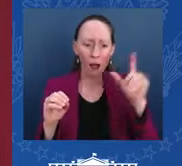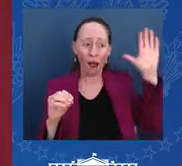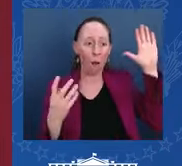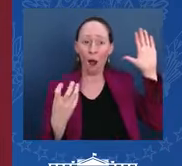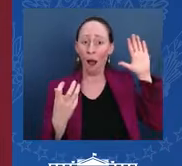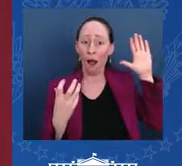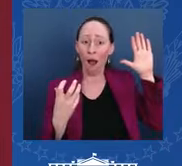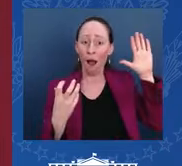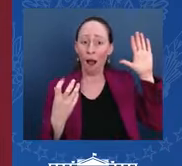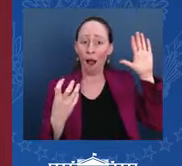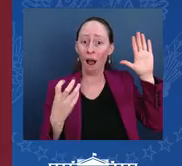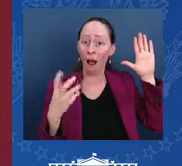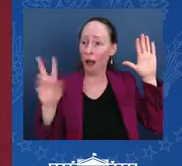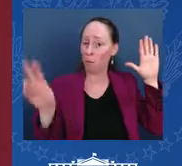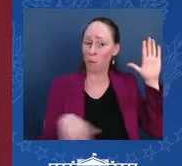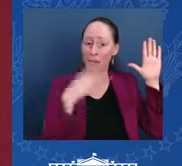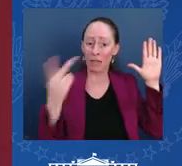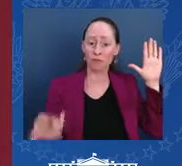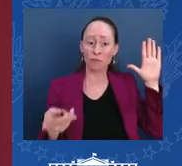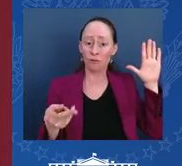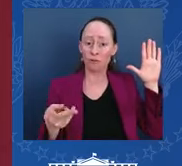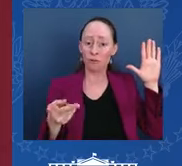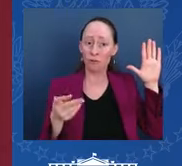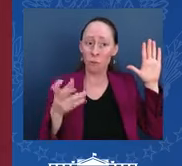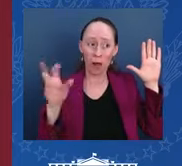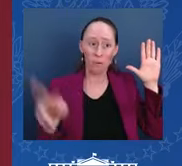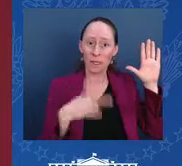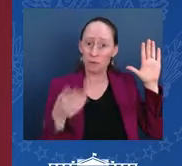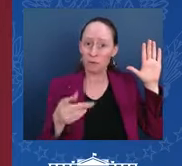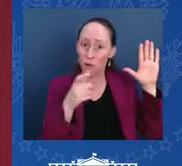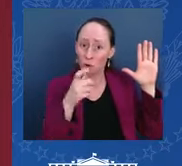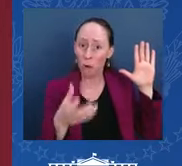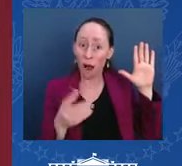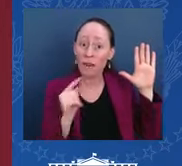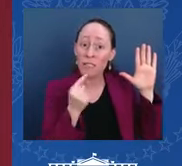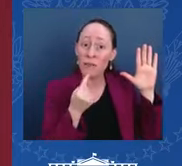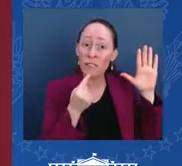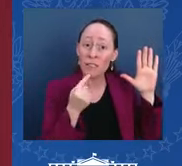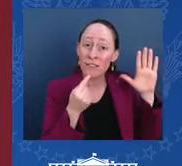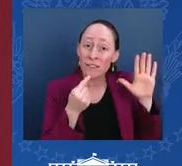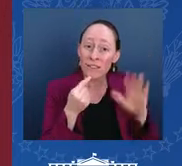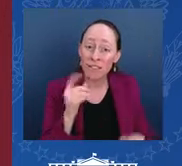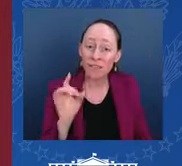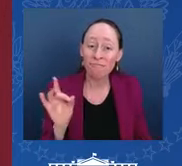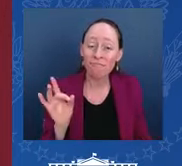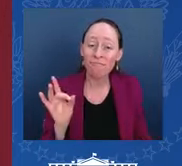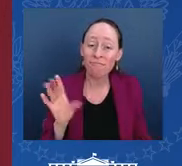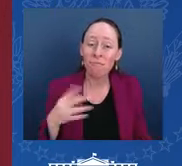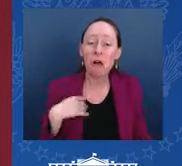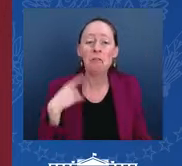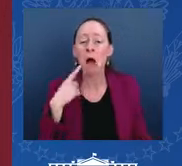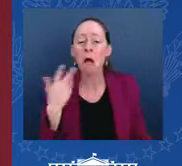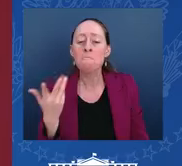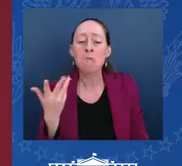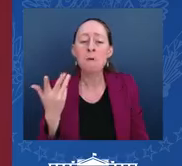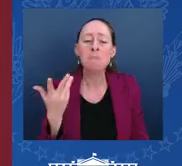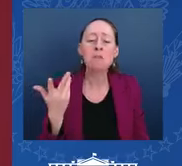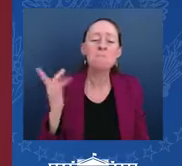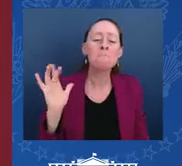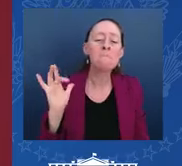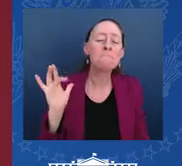a joke, 8.2%. I propose raising it to 25%, which is even close to the highest rate. You know how much that would